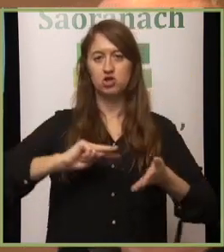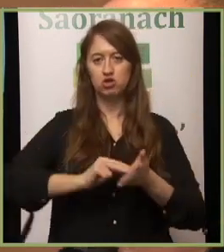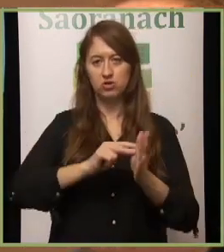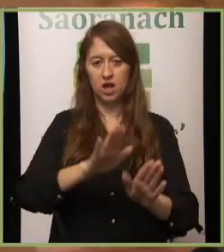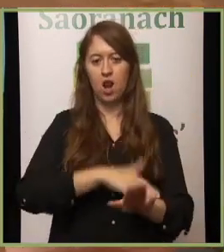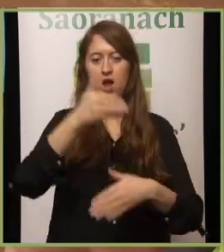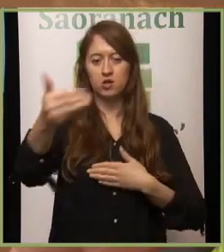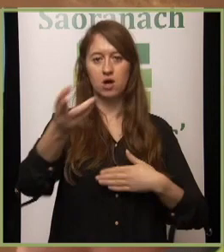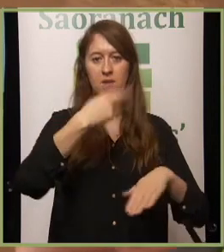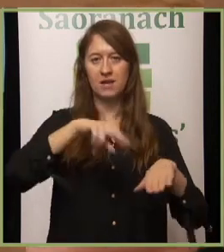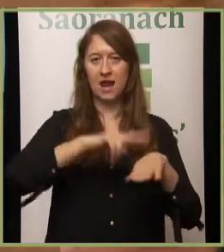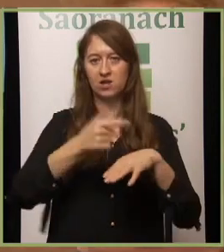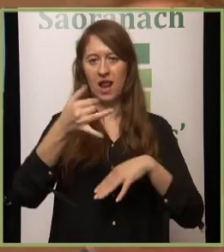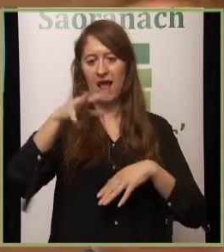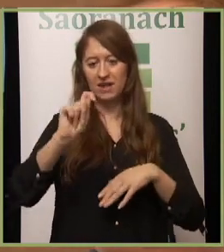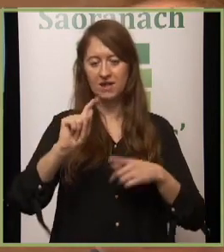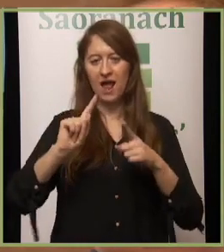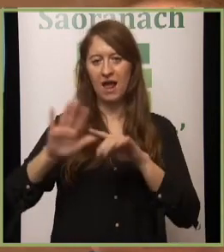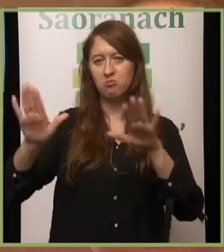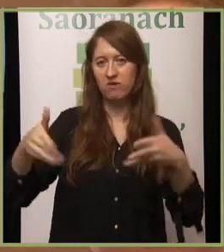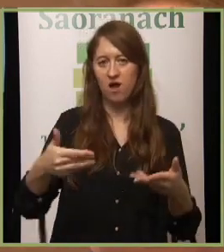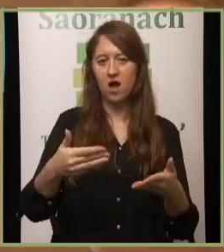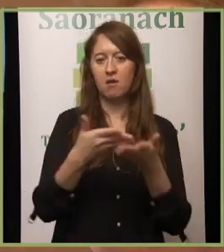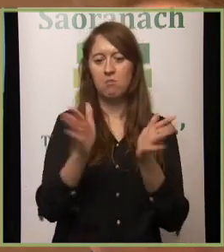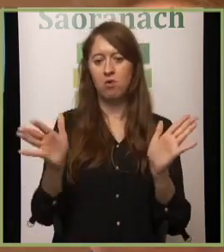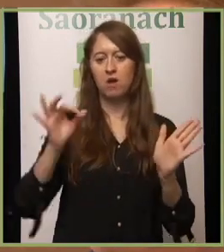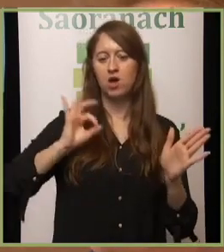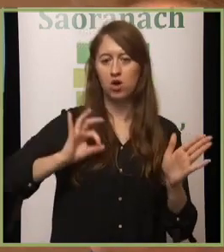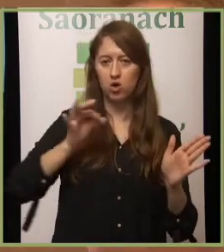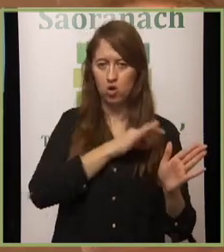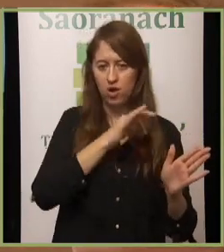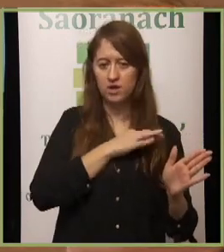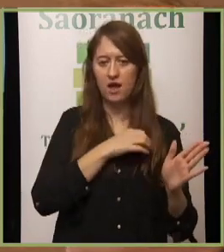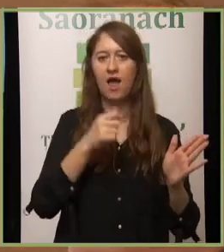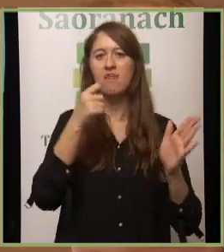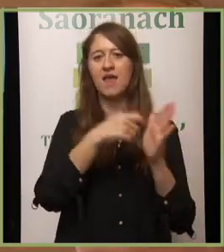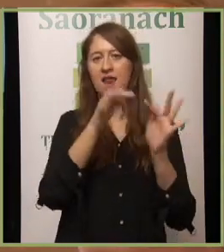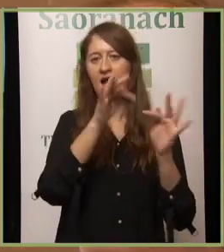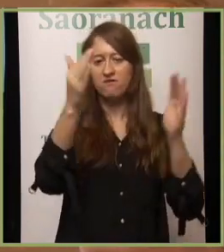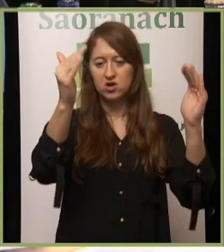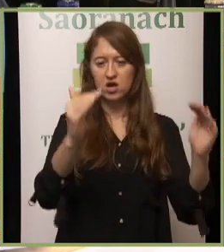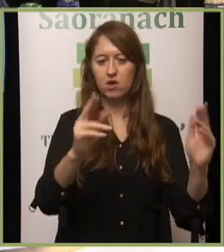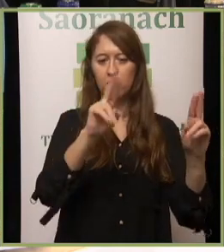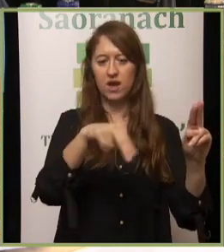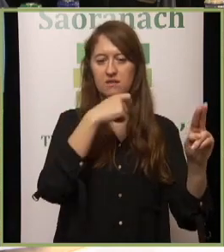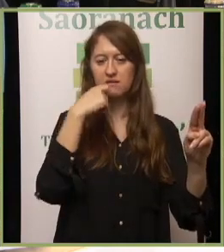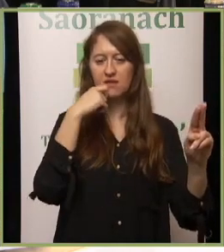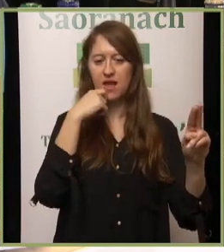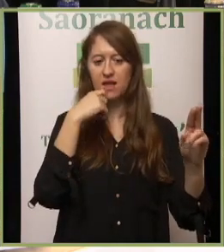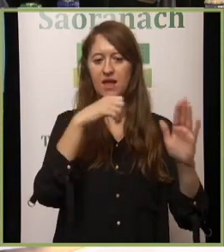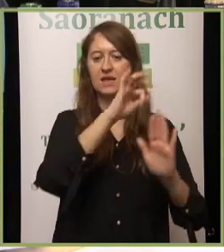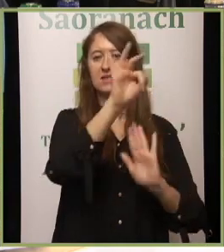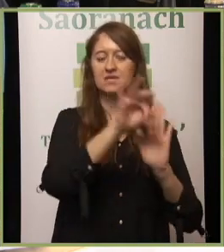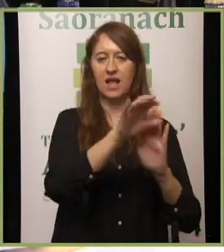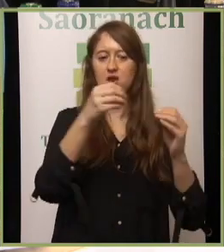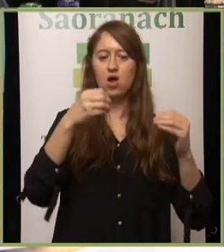national asset and providing public good, and then follow on with specific state-owned woodlands, and so just